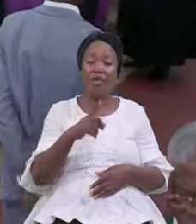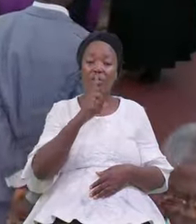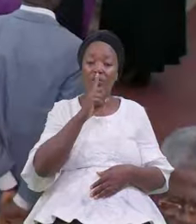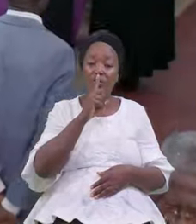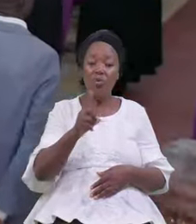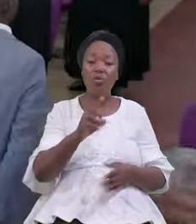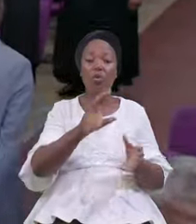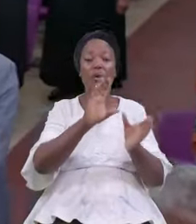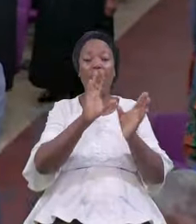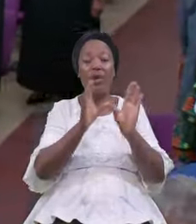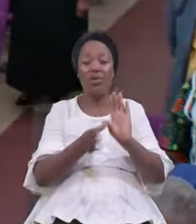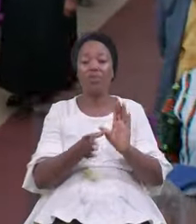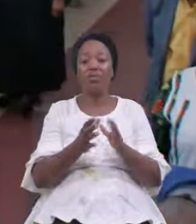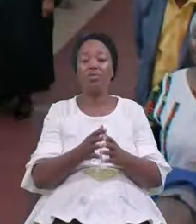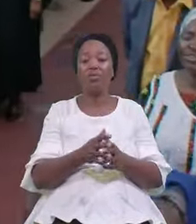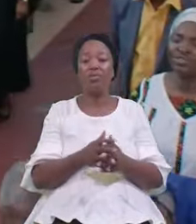Genuine conversion